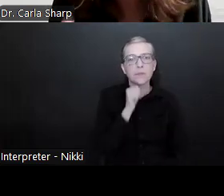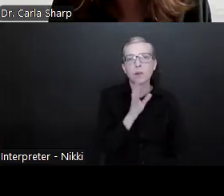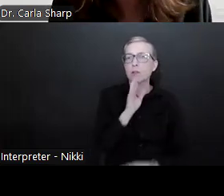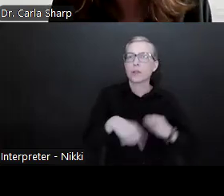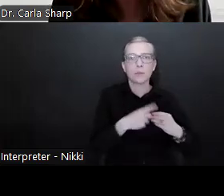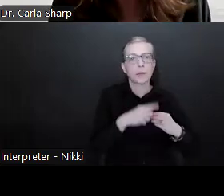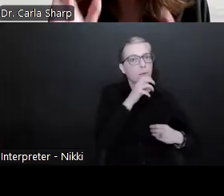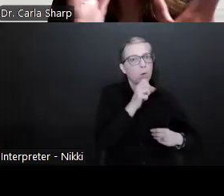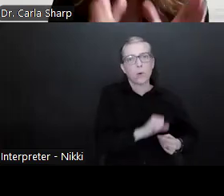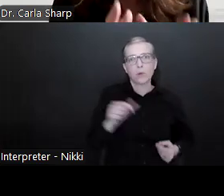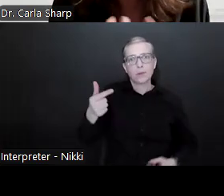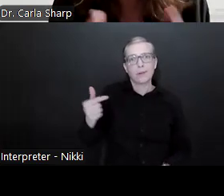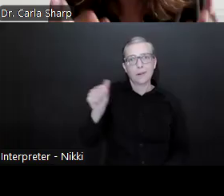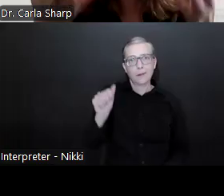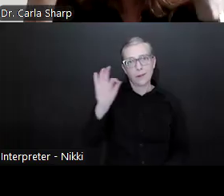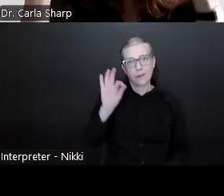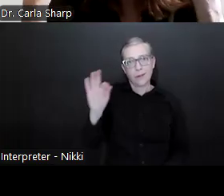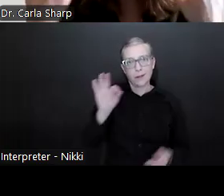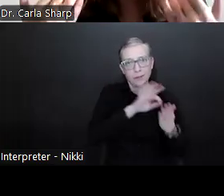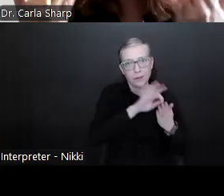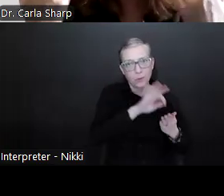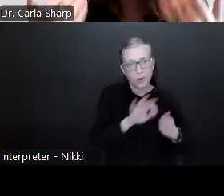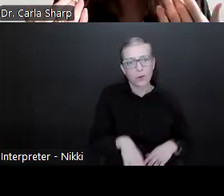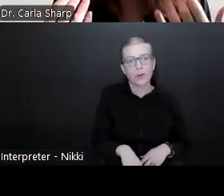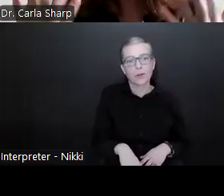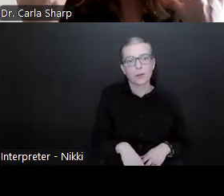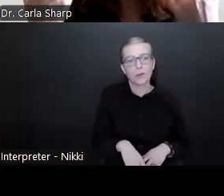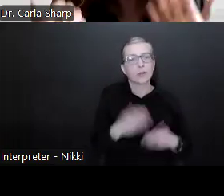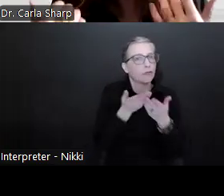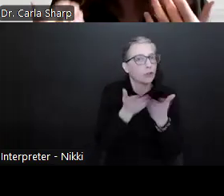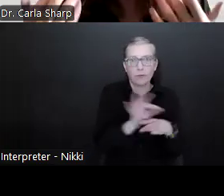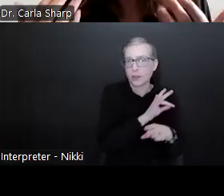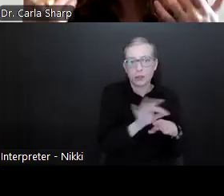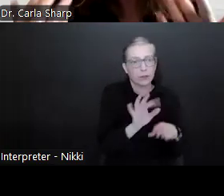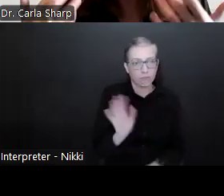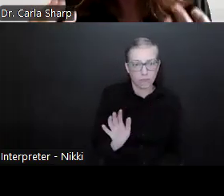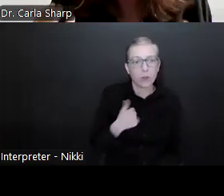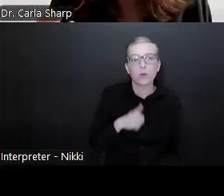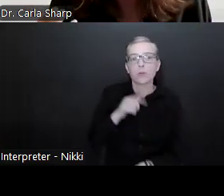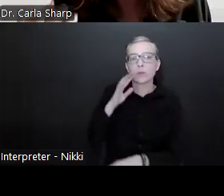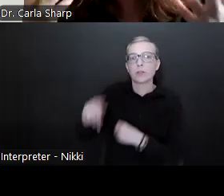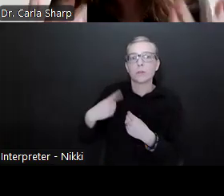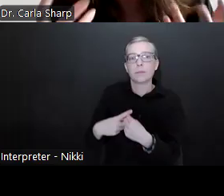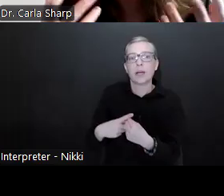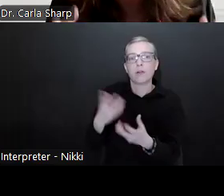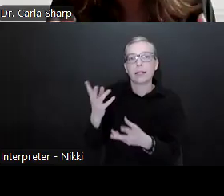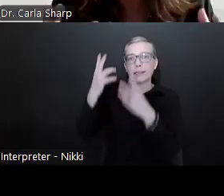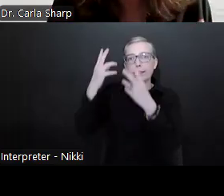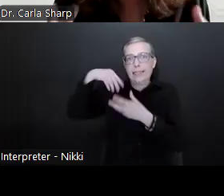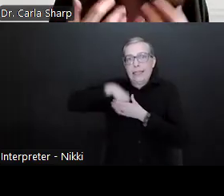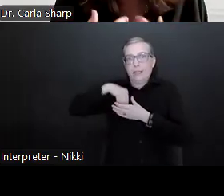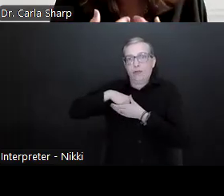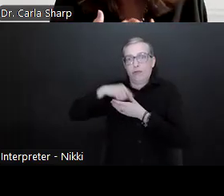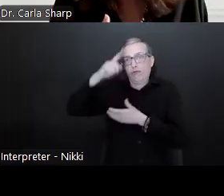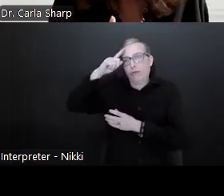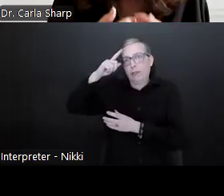about general functioning. We are talking about an intrapsychic function, maladaptive self and interpersonal functioning, making sense of self